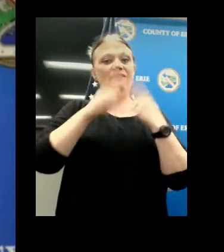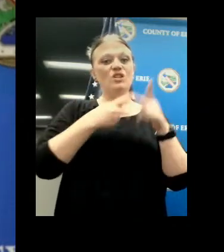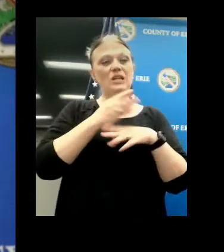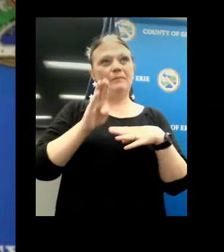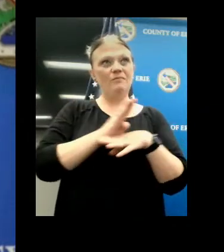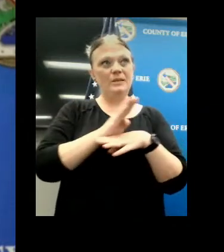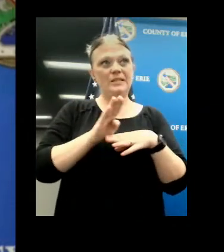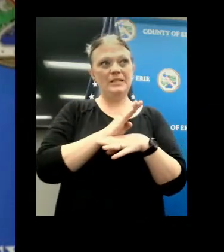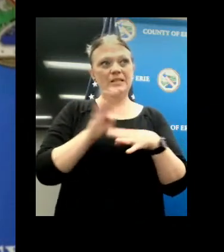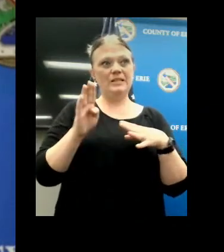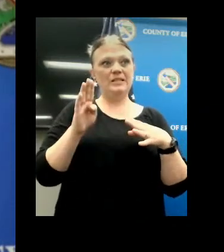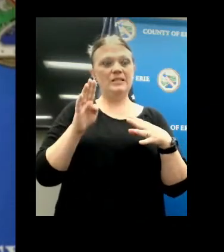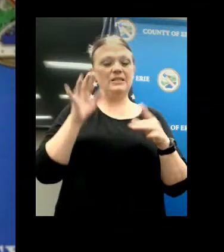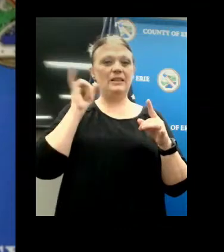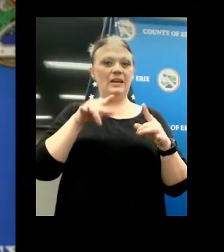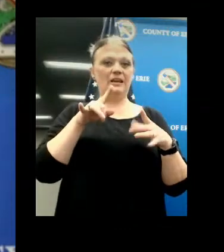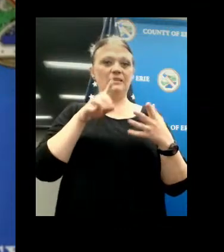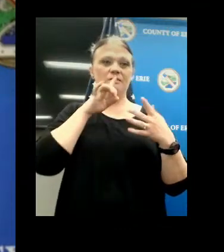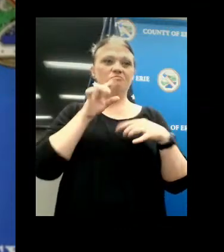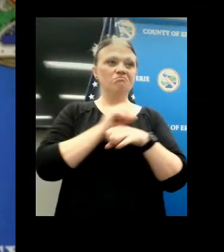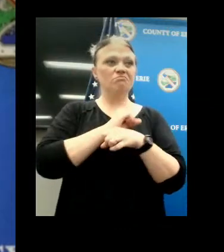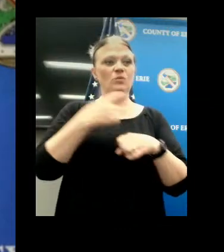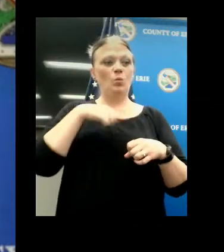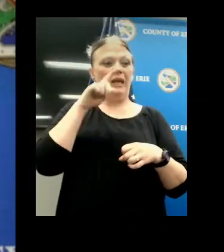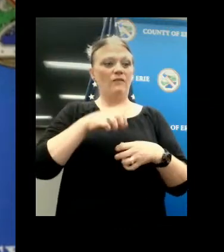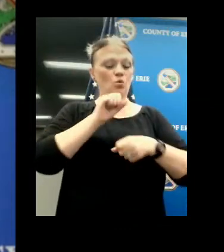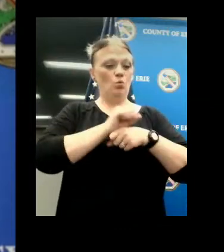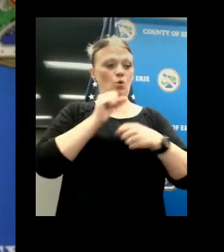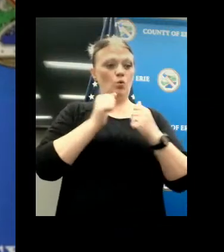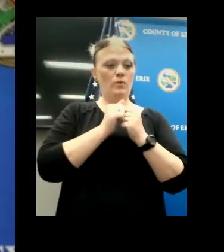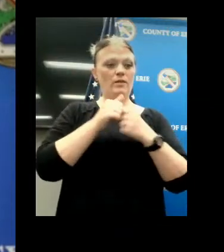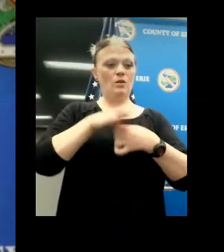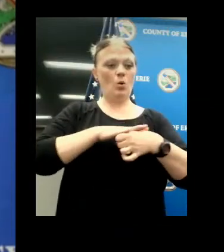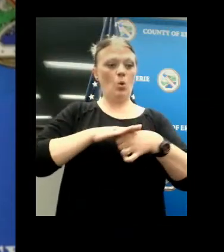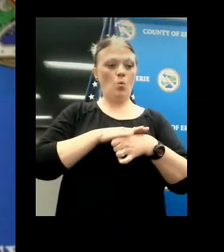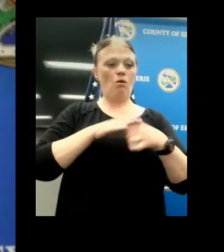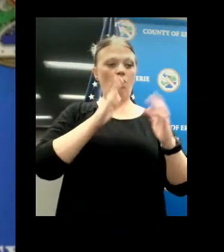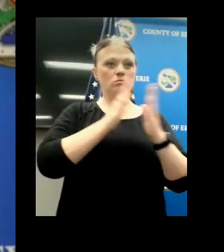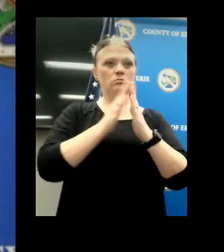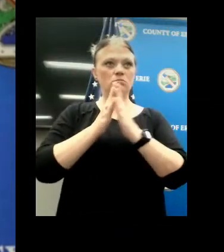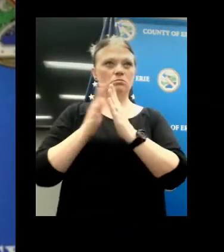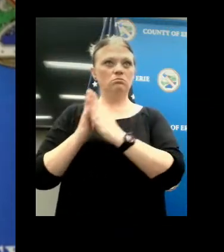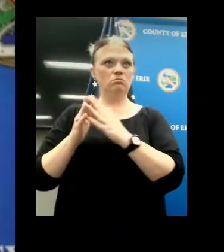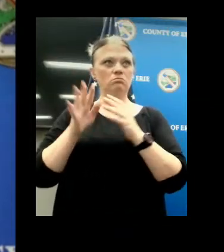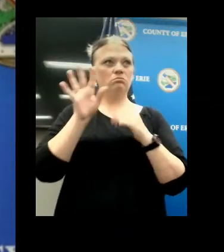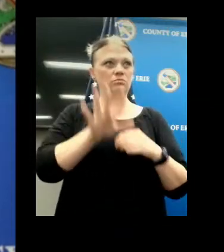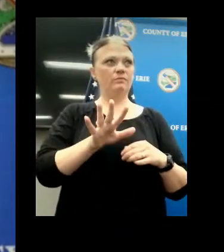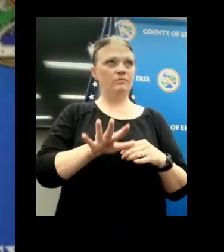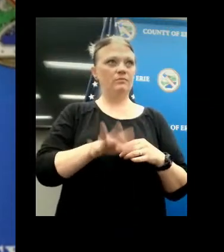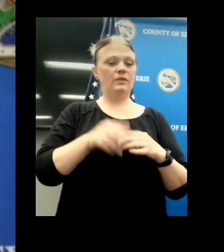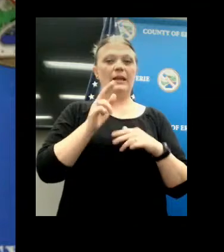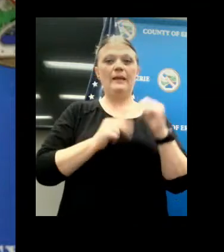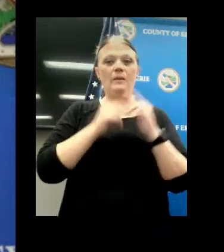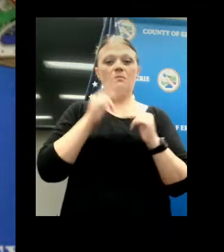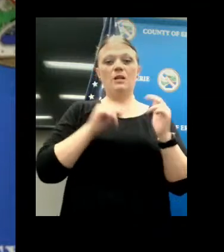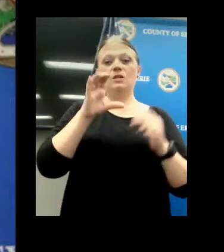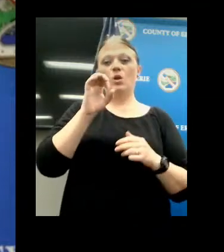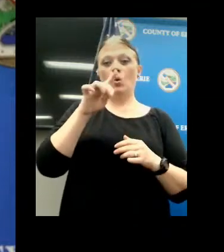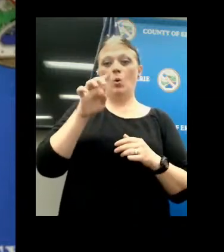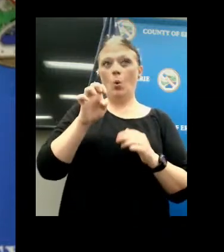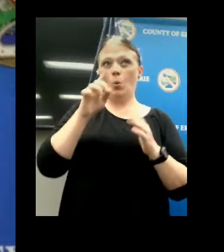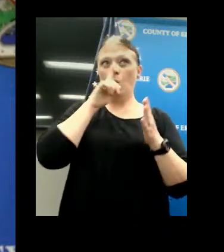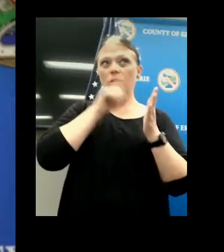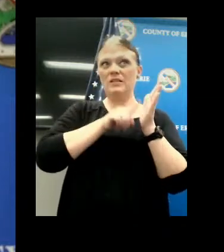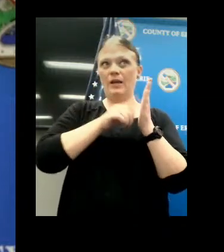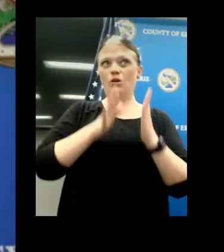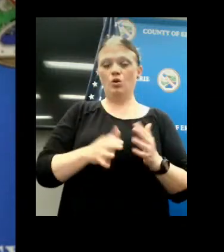business, then that's actually, we have to work with the local municipality, and the building code inspector